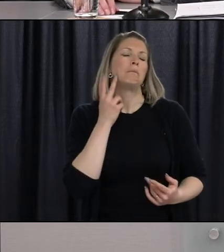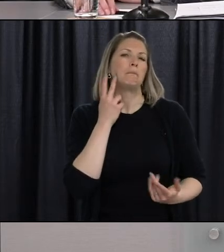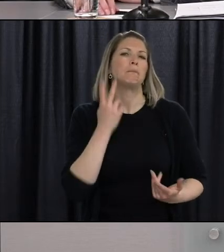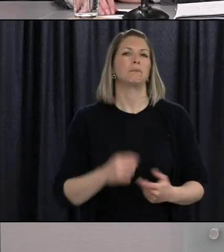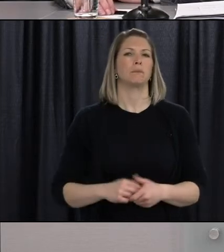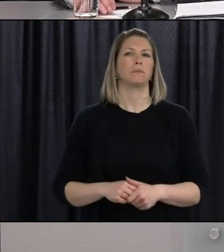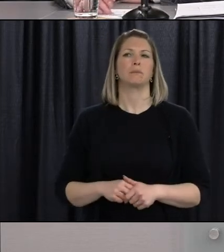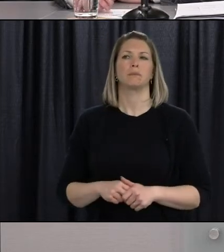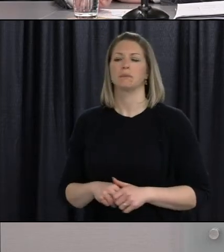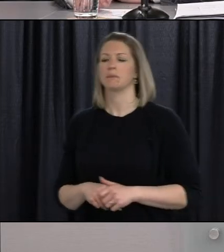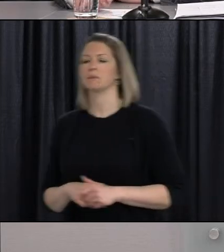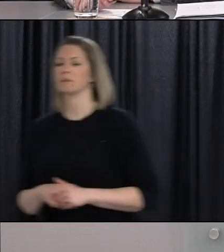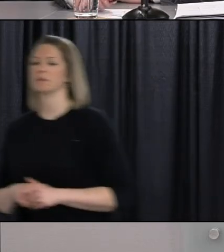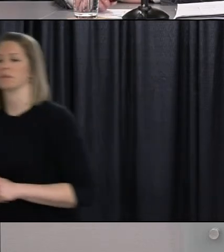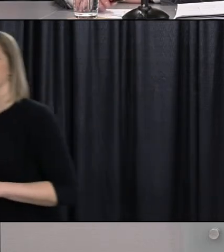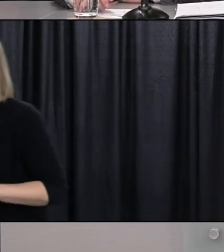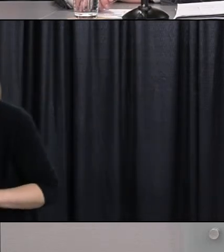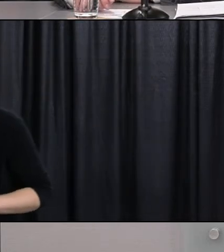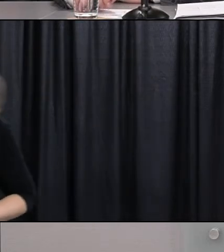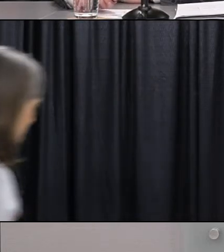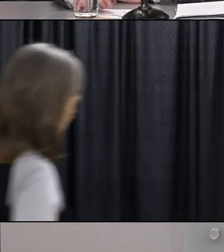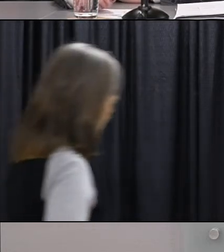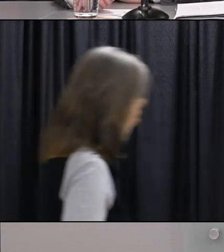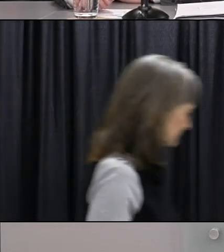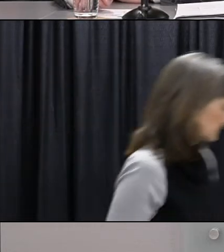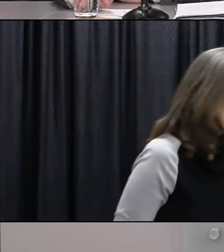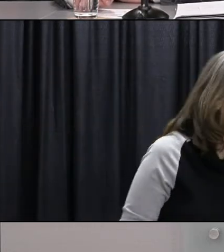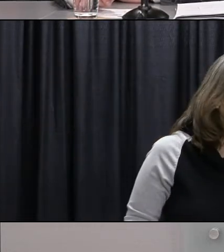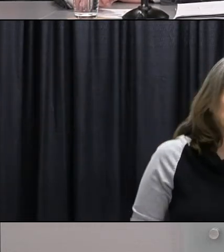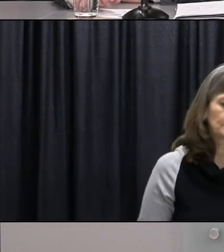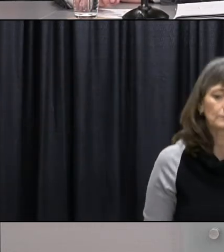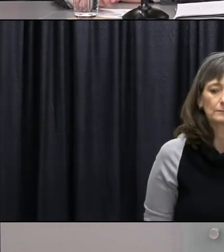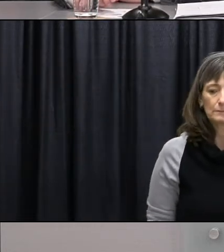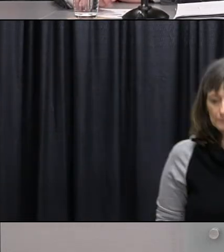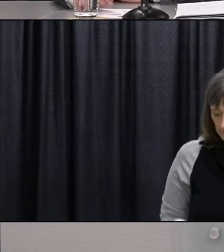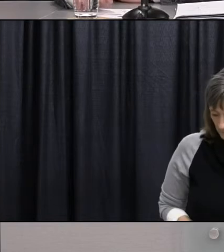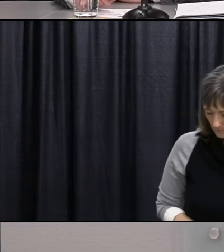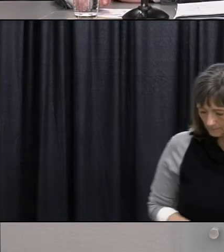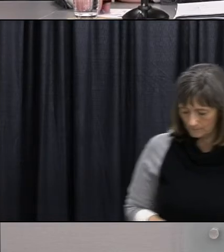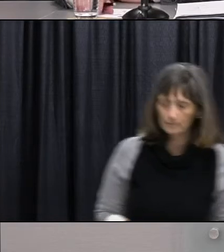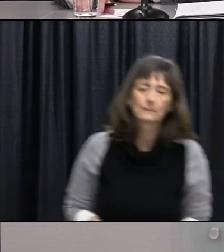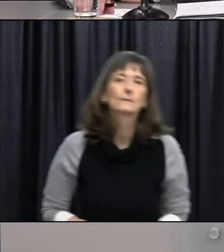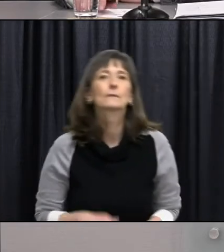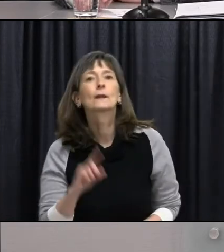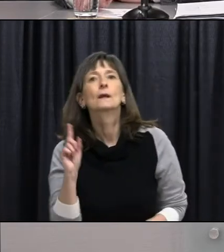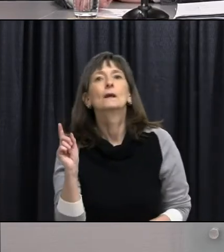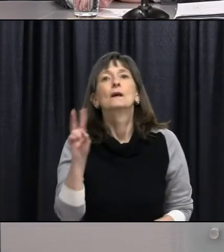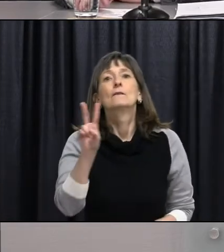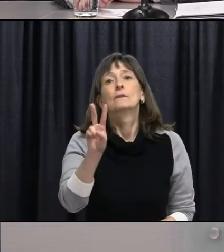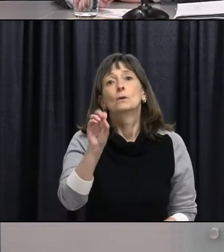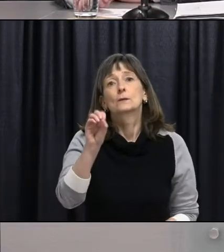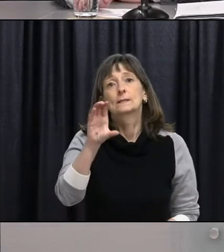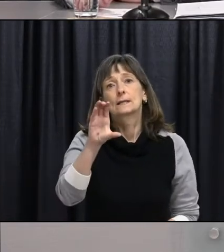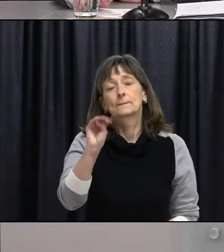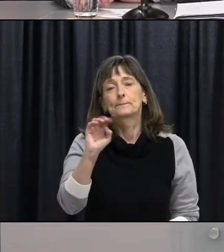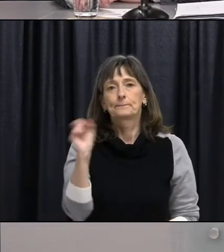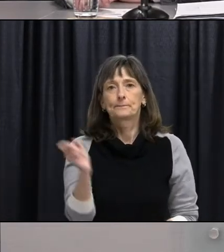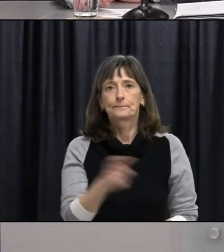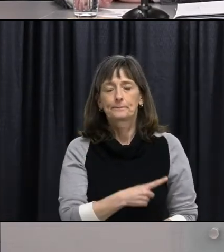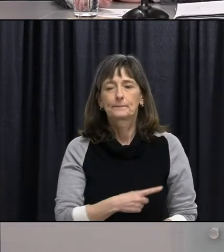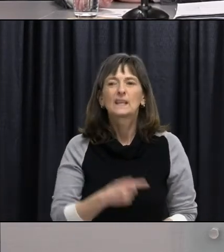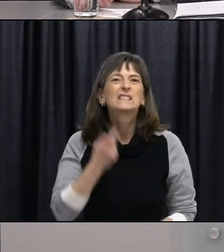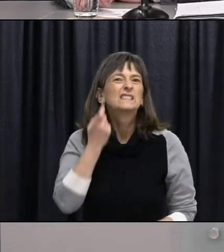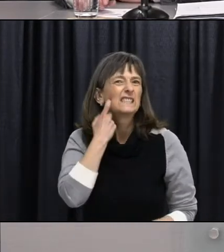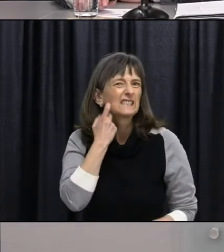of VOCM News. Please go ahead. You touched on it a little bit just a moment ago about the Supreme